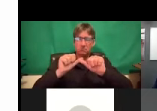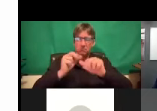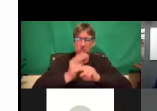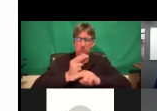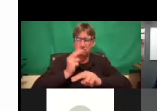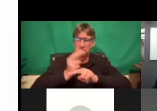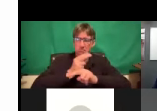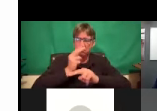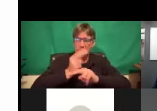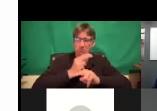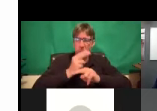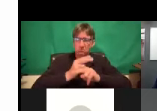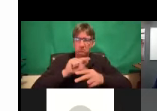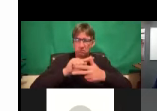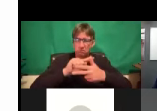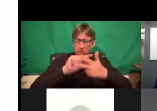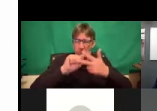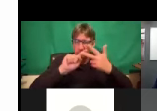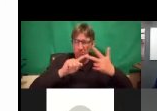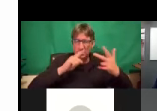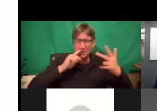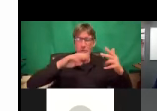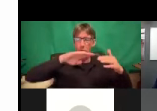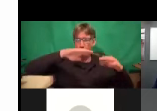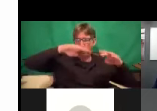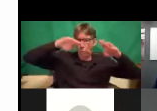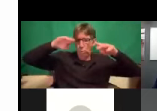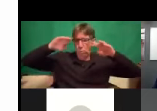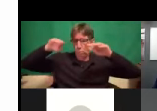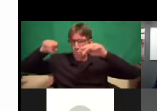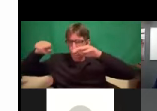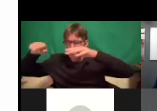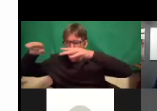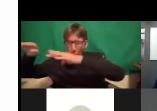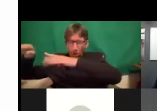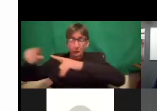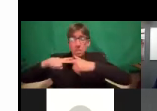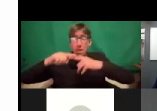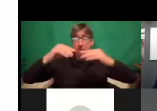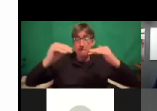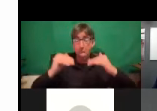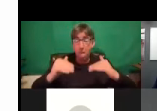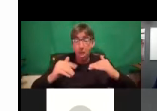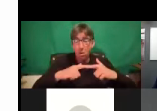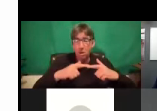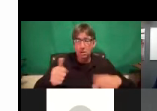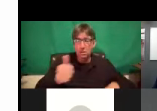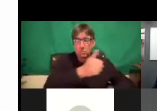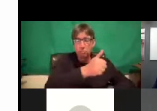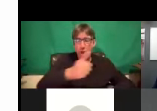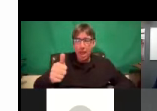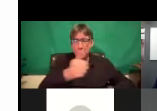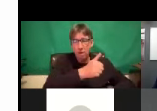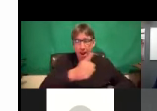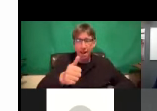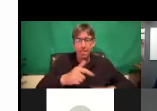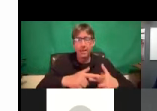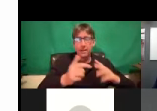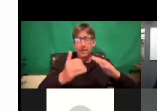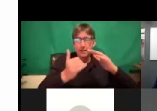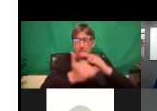ride throughout the pandemic, followed then by rapid transit, with commuter rail and the ferry having been the